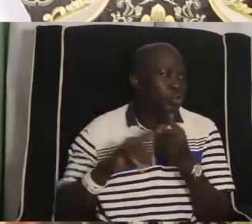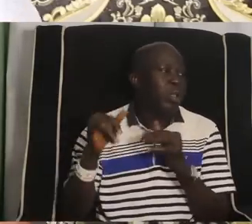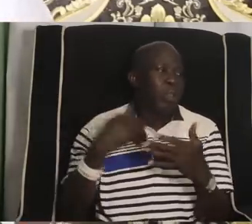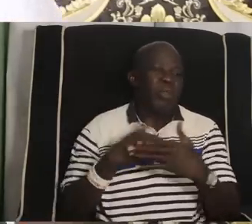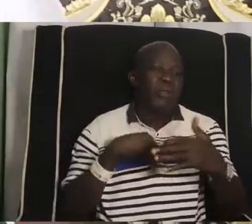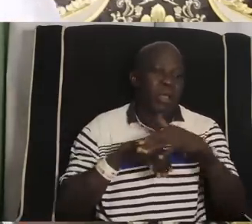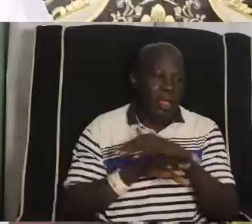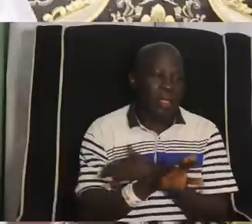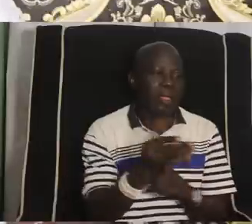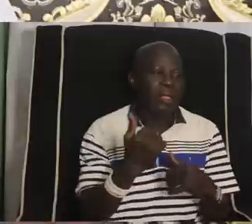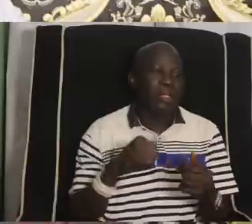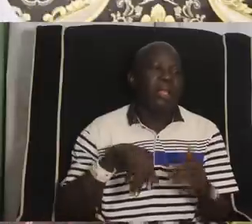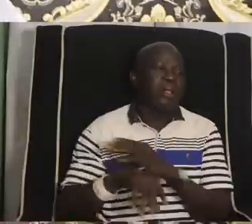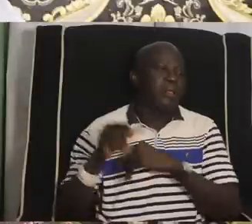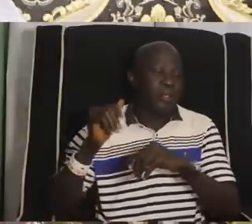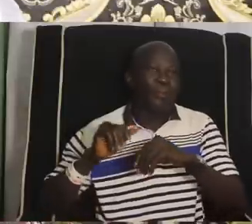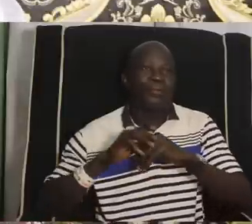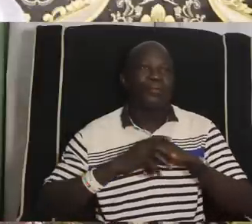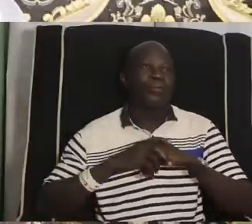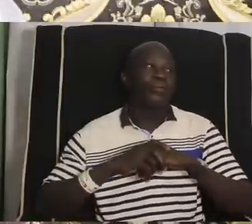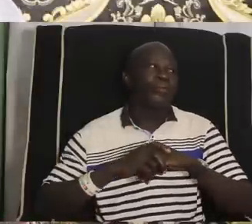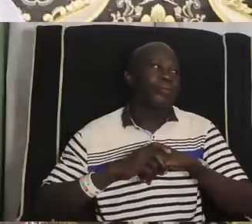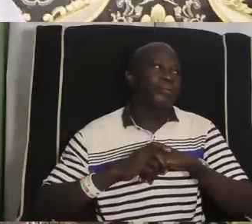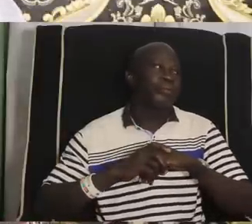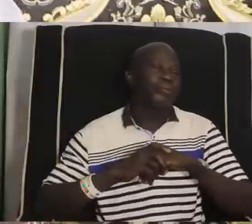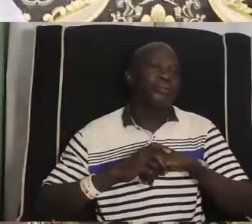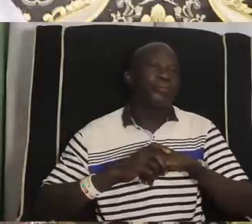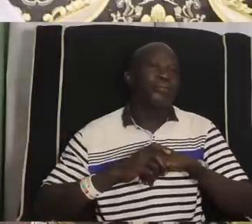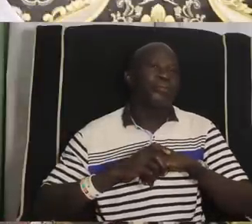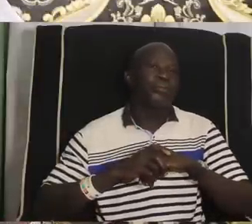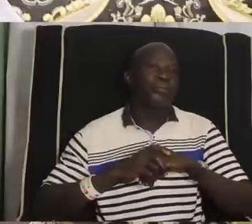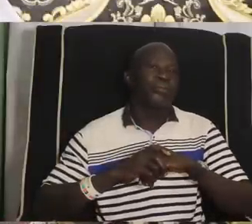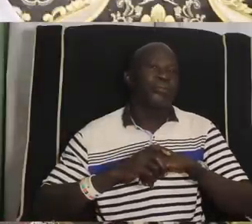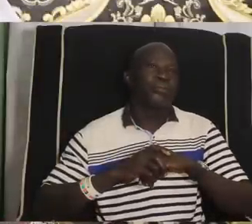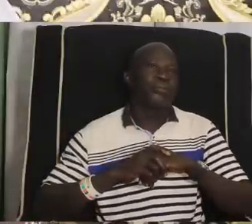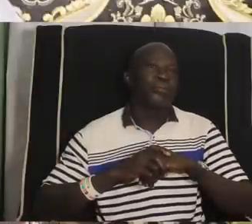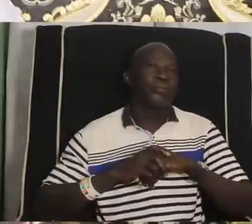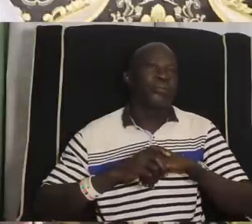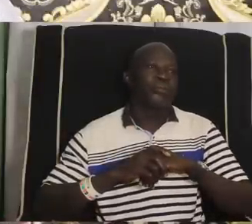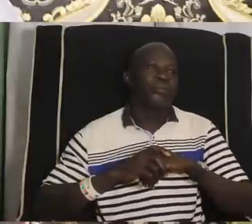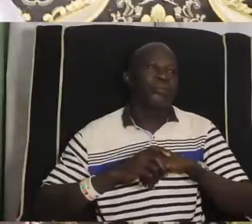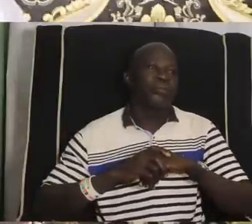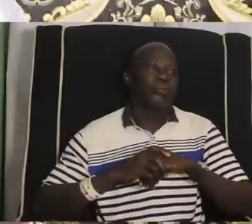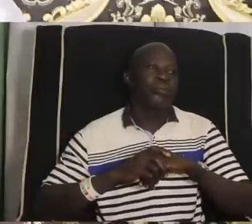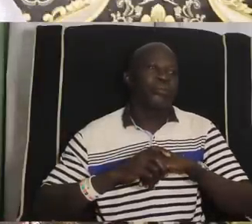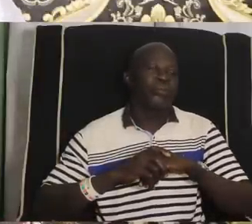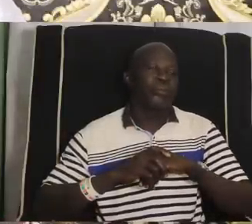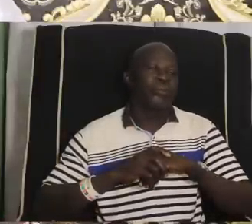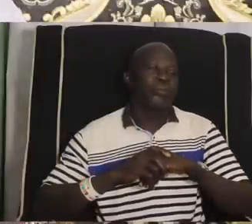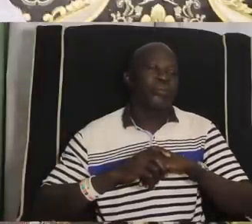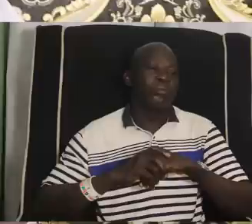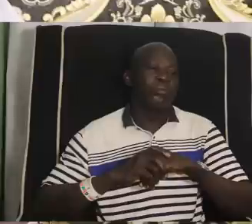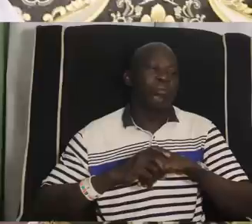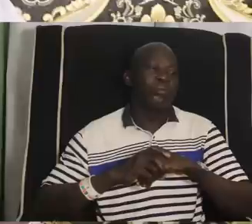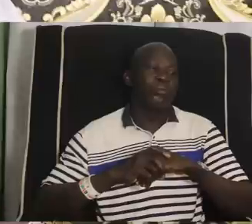wọlé padà. Mo ń gbọ́. Ó sì wí fún pé èéṣe tí ìwọ ọmọọba fi ń rù lójoojúmọ́ báyìí. O kì yóò wá sọ fún